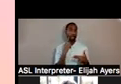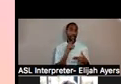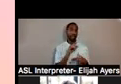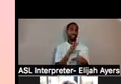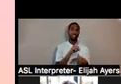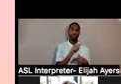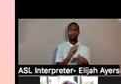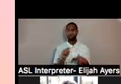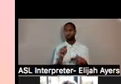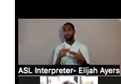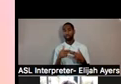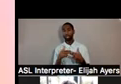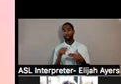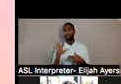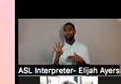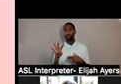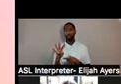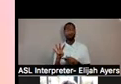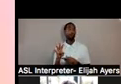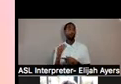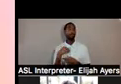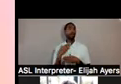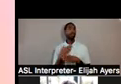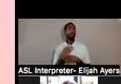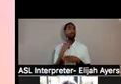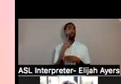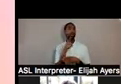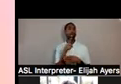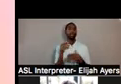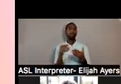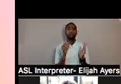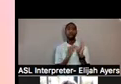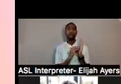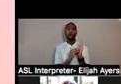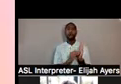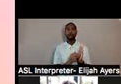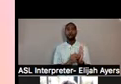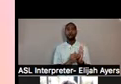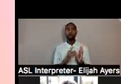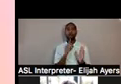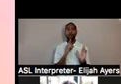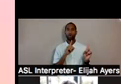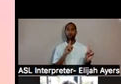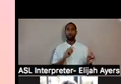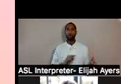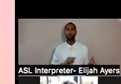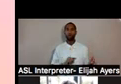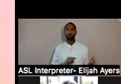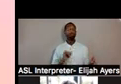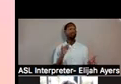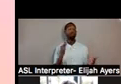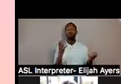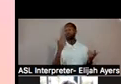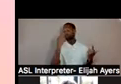54, but you'll see that there's space for you to add directly into the slide deck if that's something you want to do with